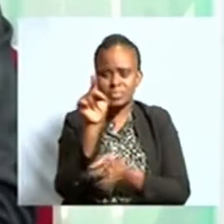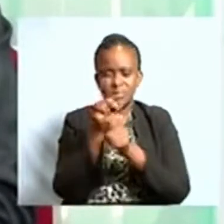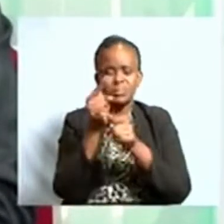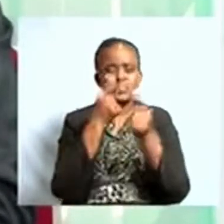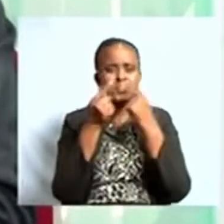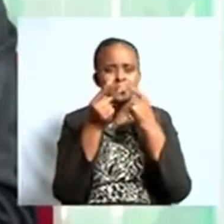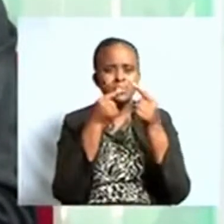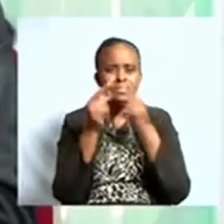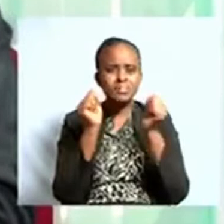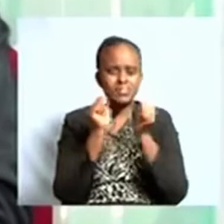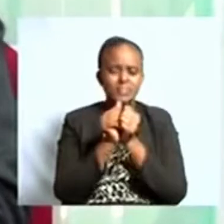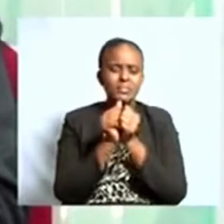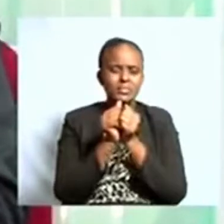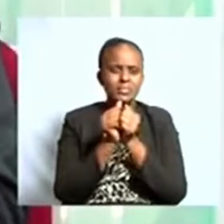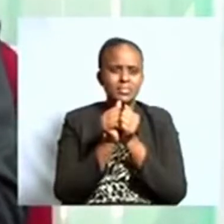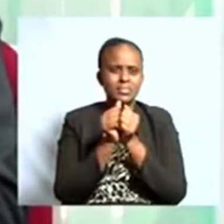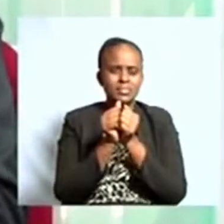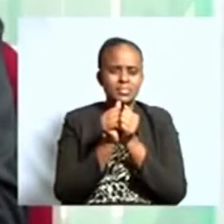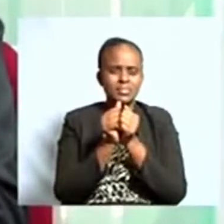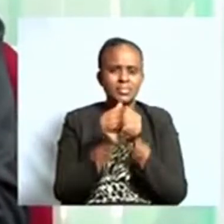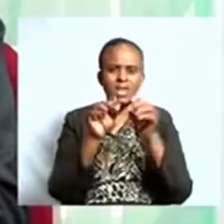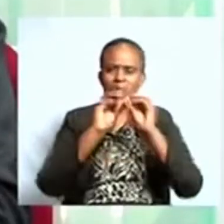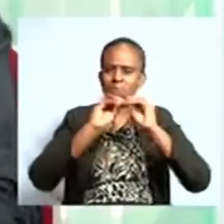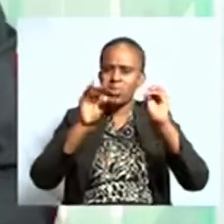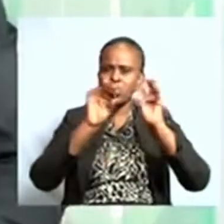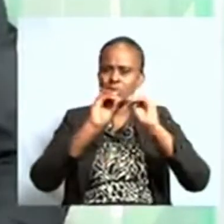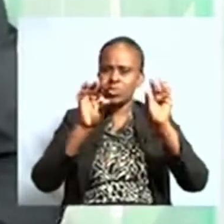interact with a coach